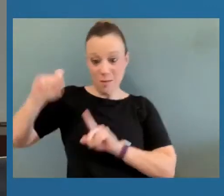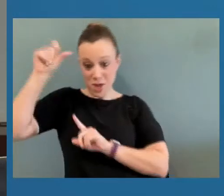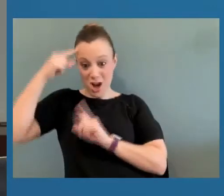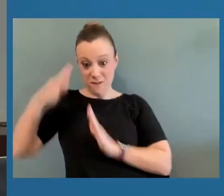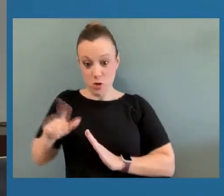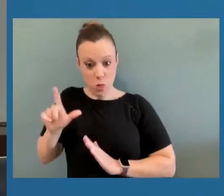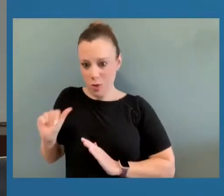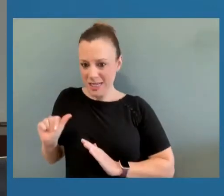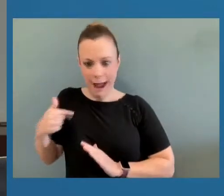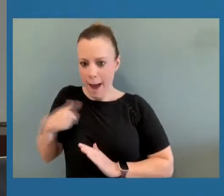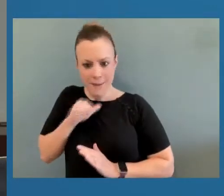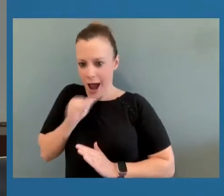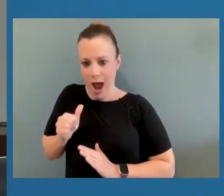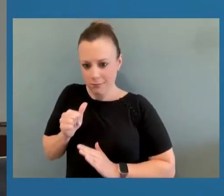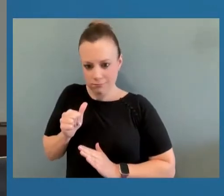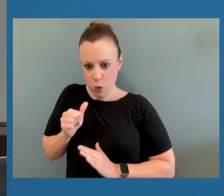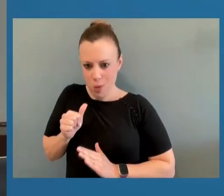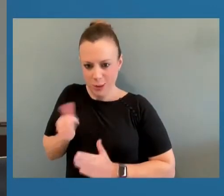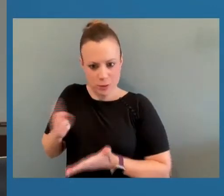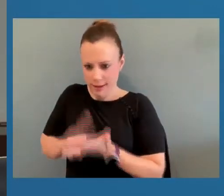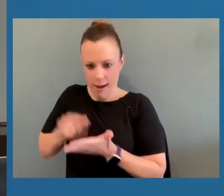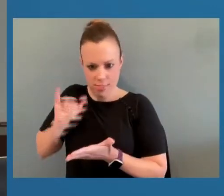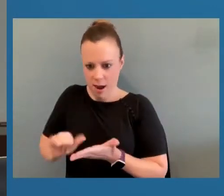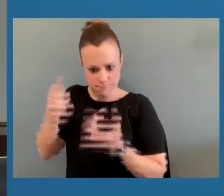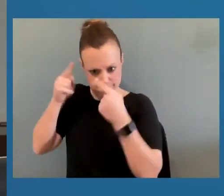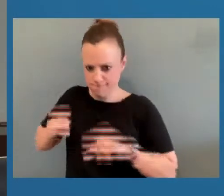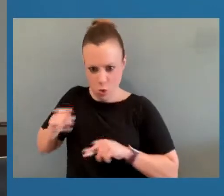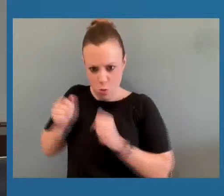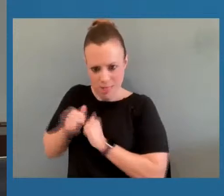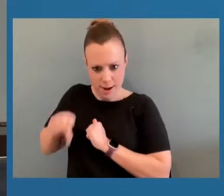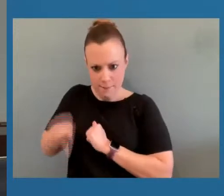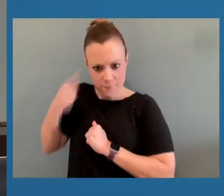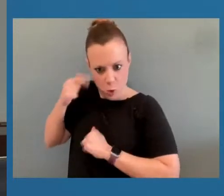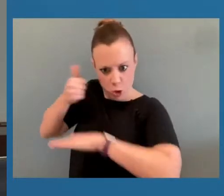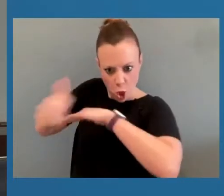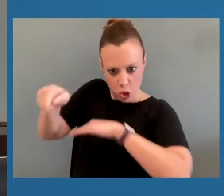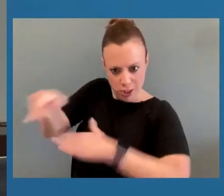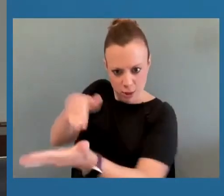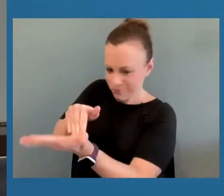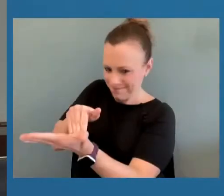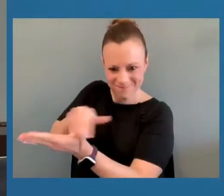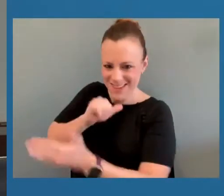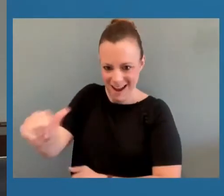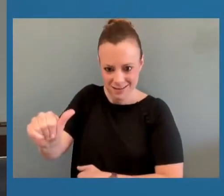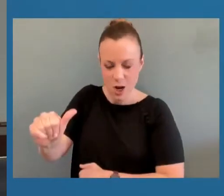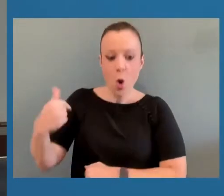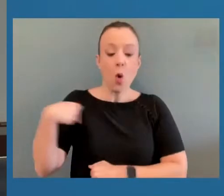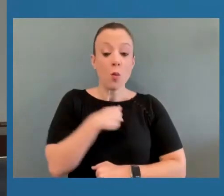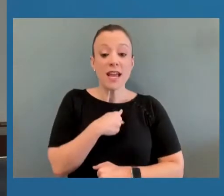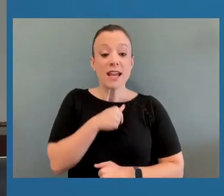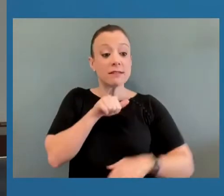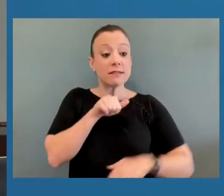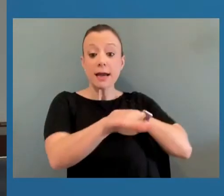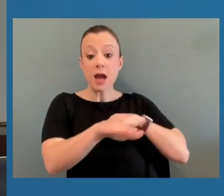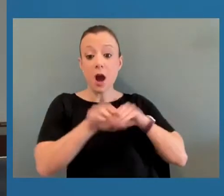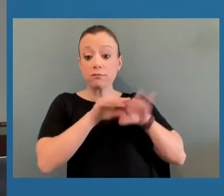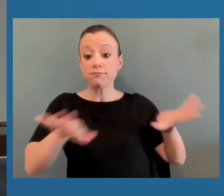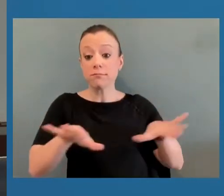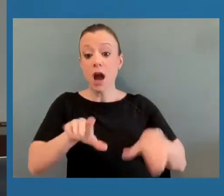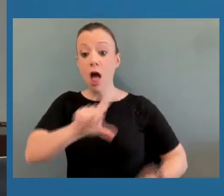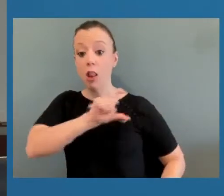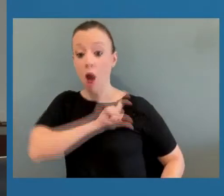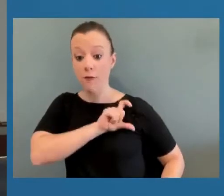establish that this is known across the state, we have sent out a law enforcement notice that certain out-of-state warrants are